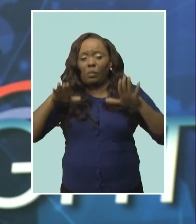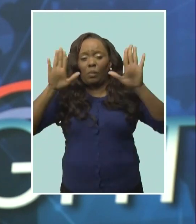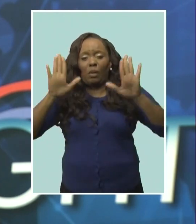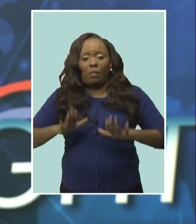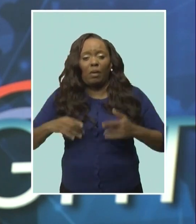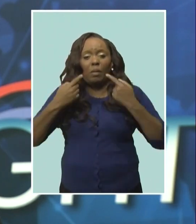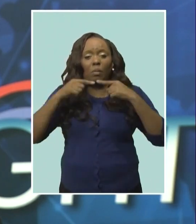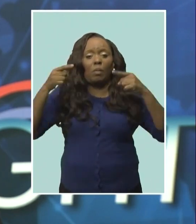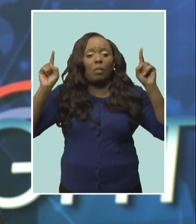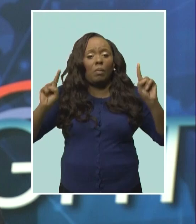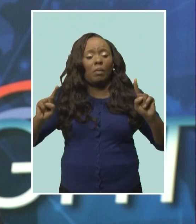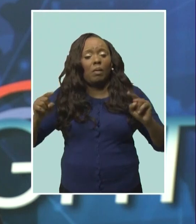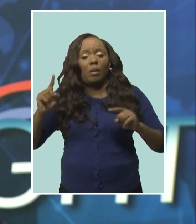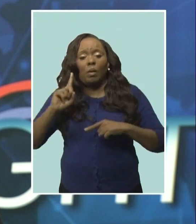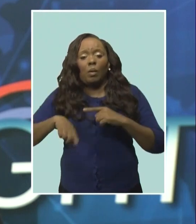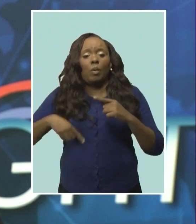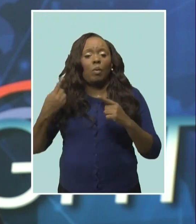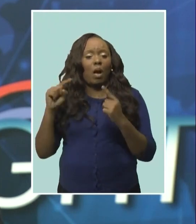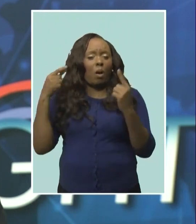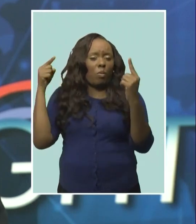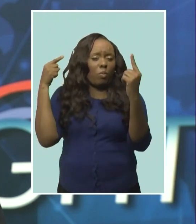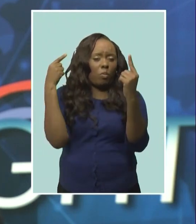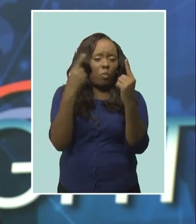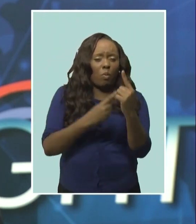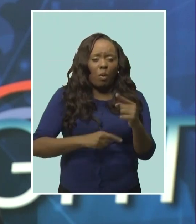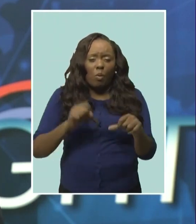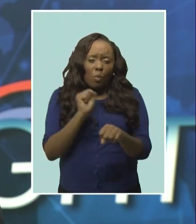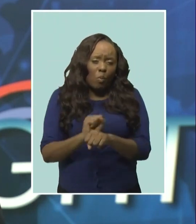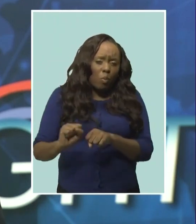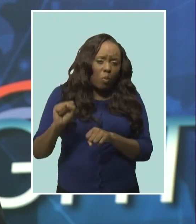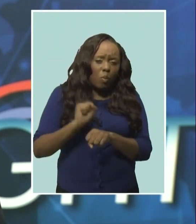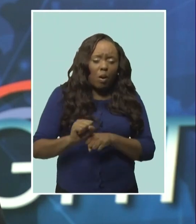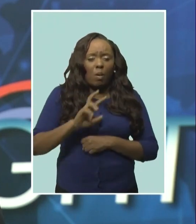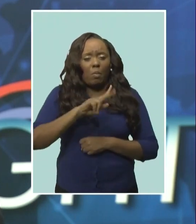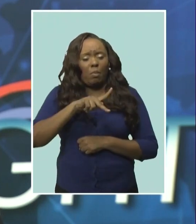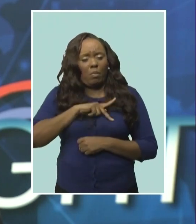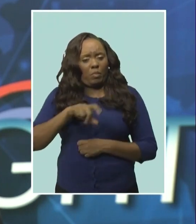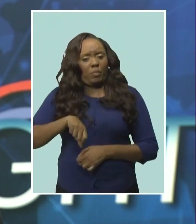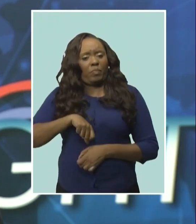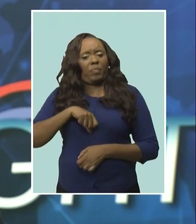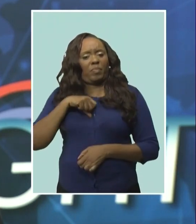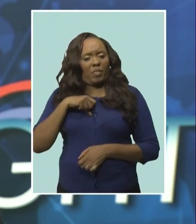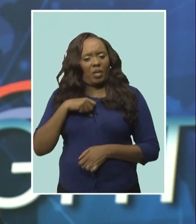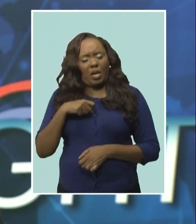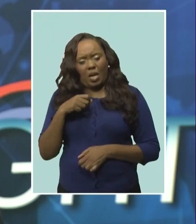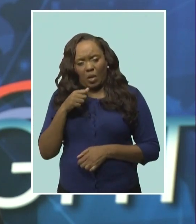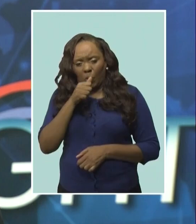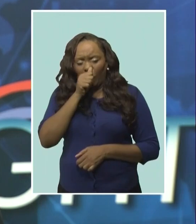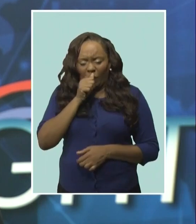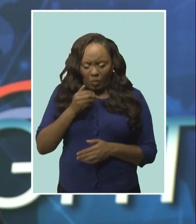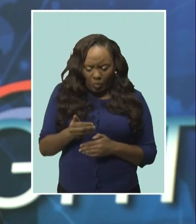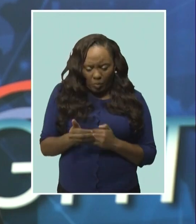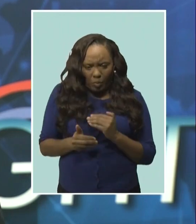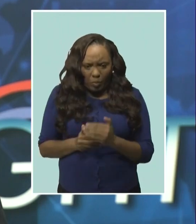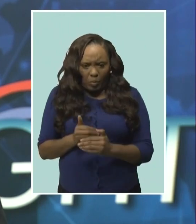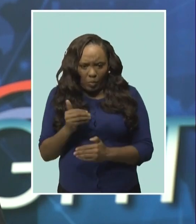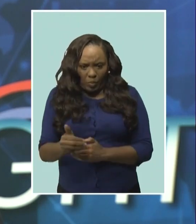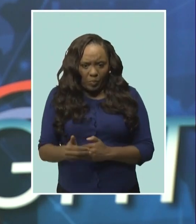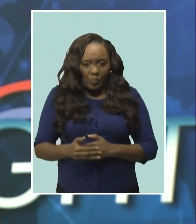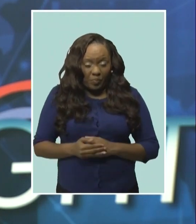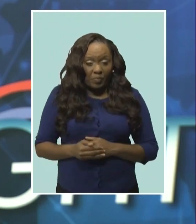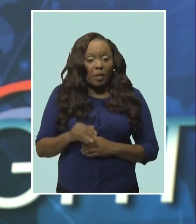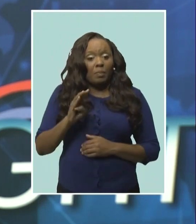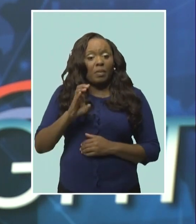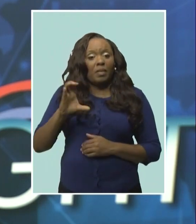reach when they stand tall on the foundations of personal integrity, hard work, and unwavering determination. He